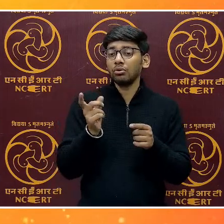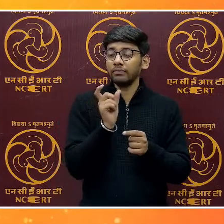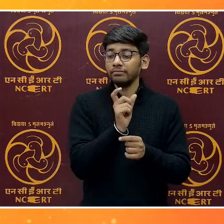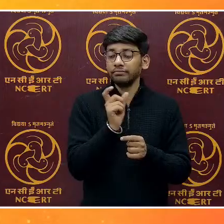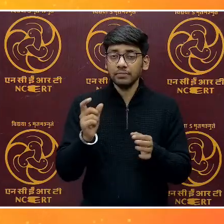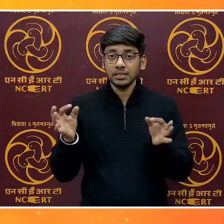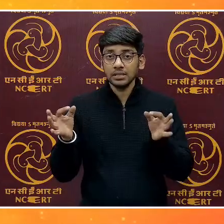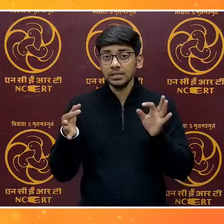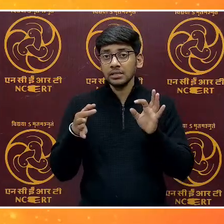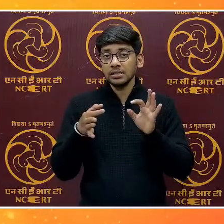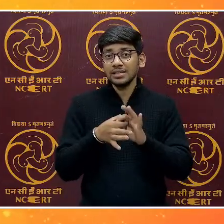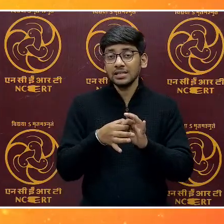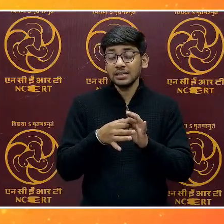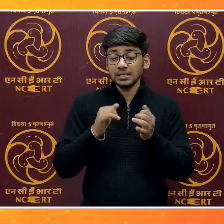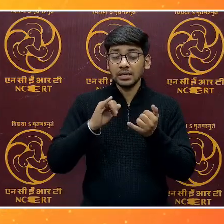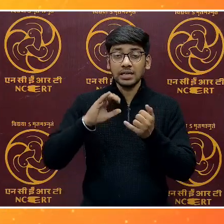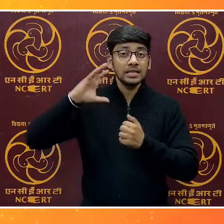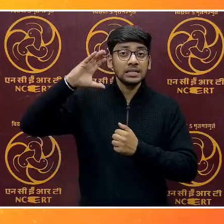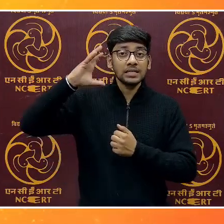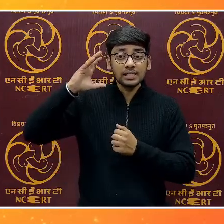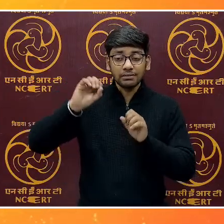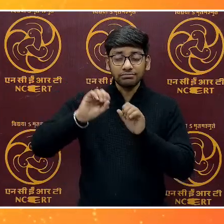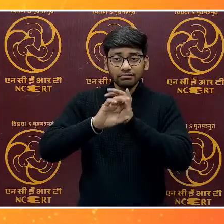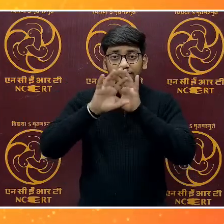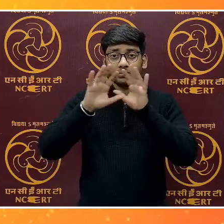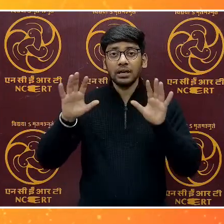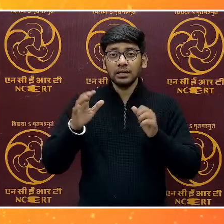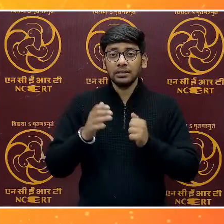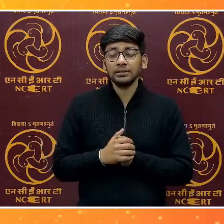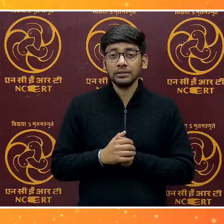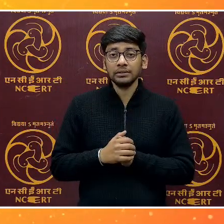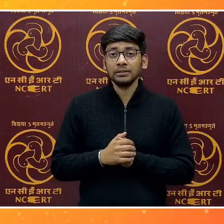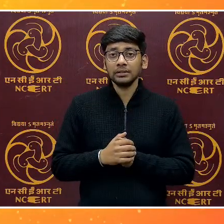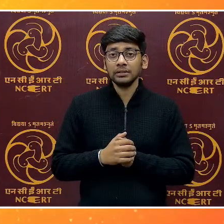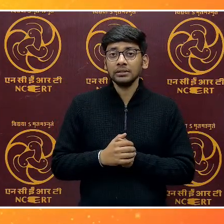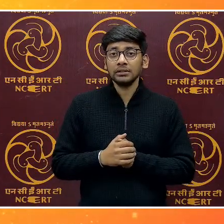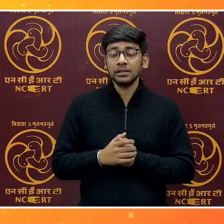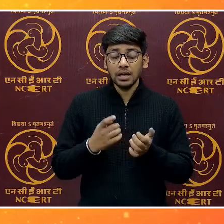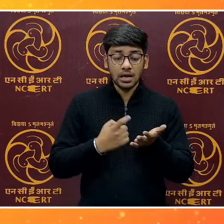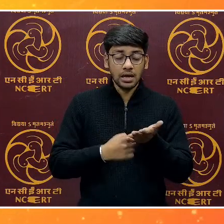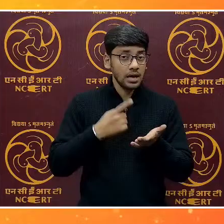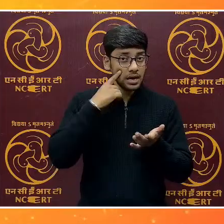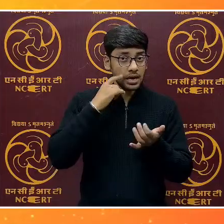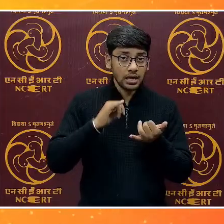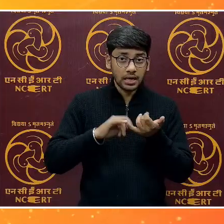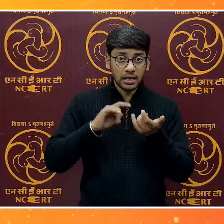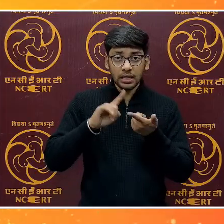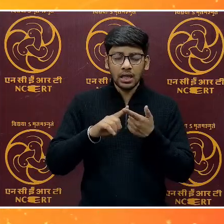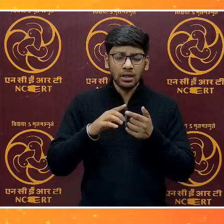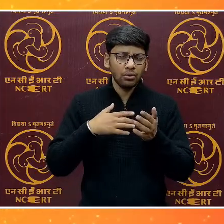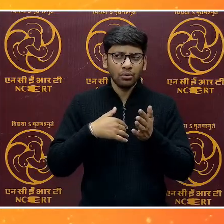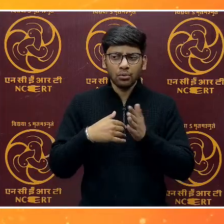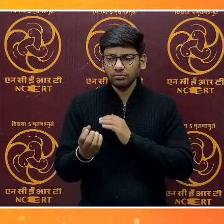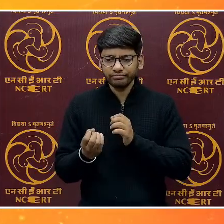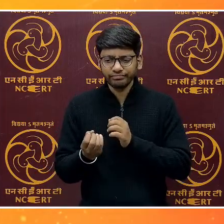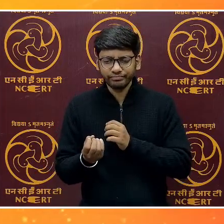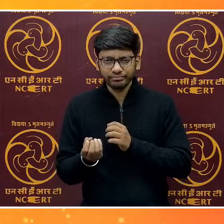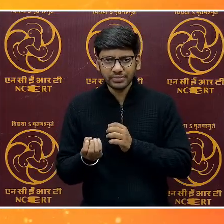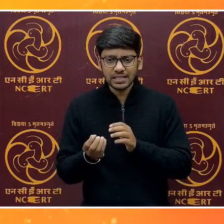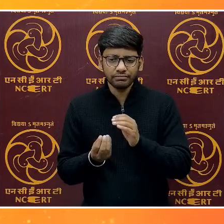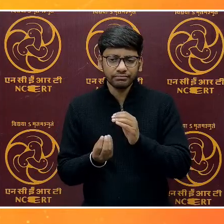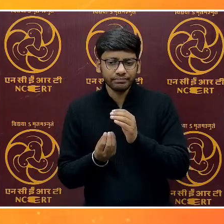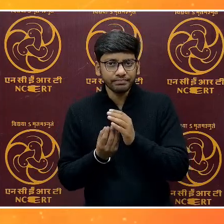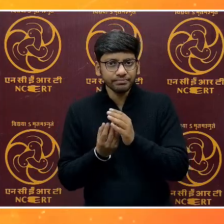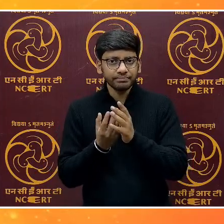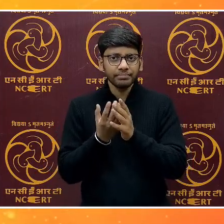new word Yes. here, right? Similarly, the second word is rise, something which is going up, Yes. like the cake rises.